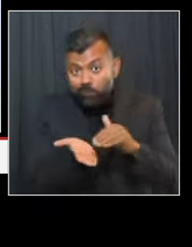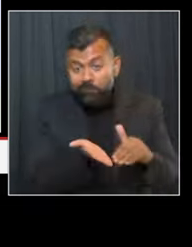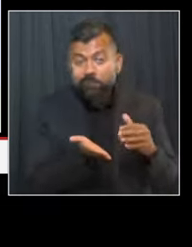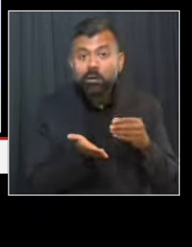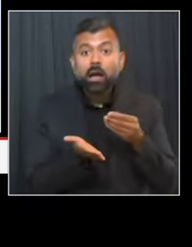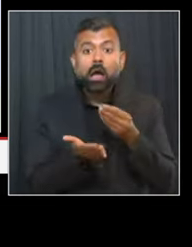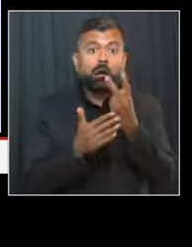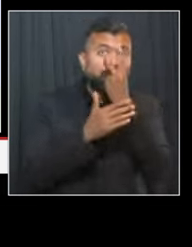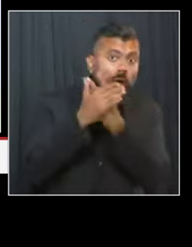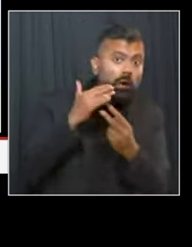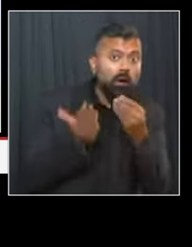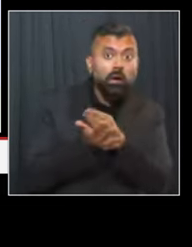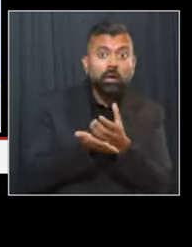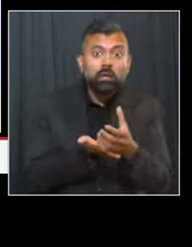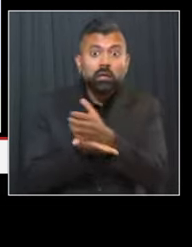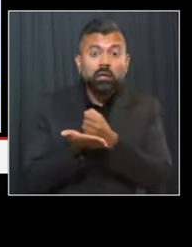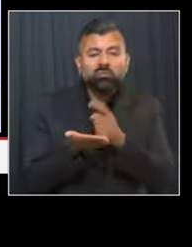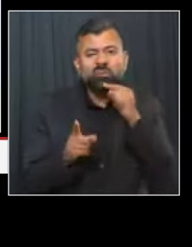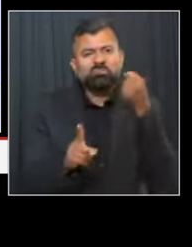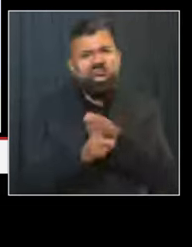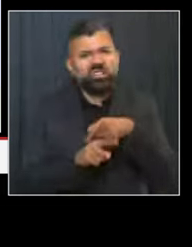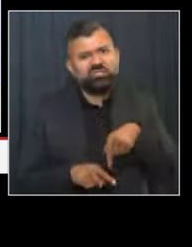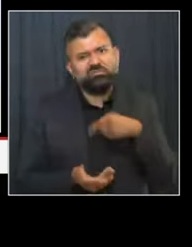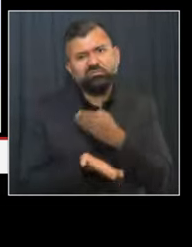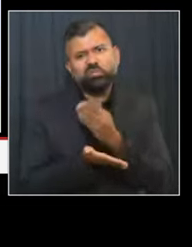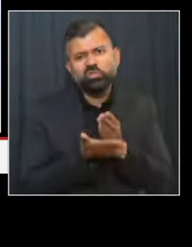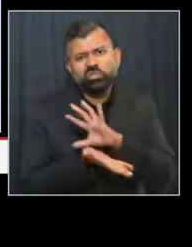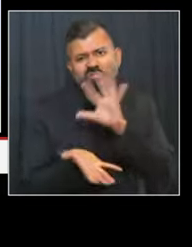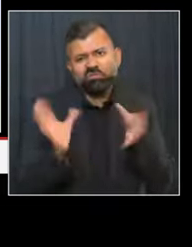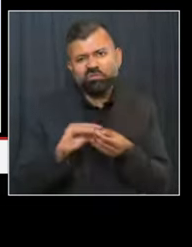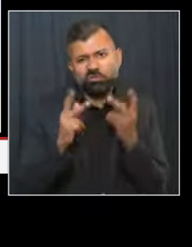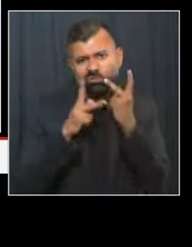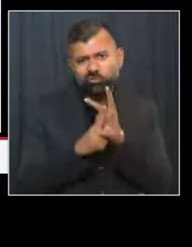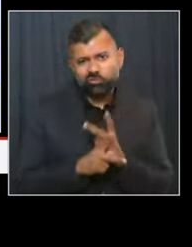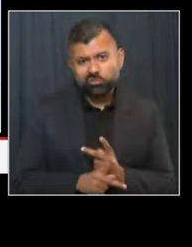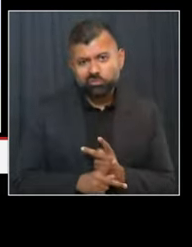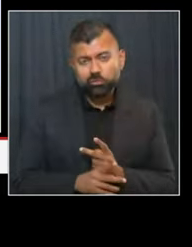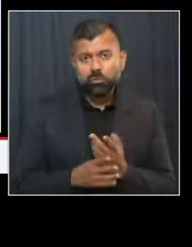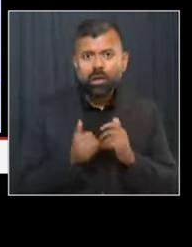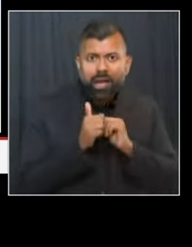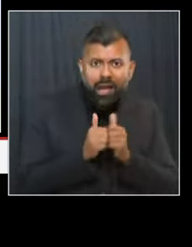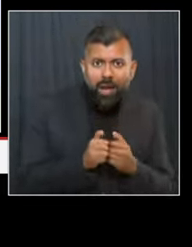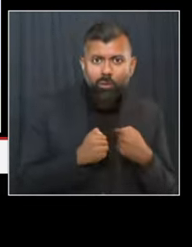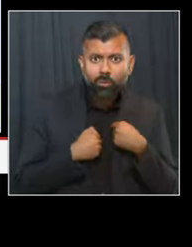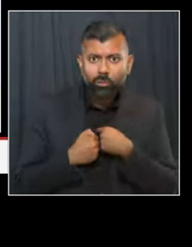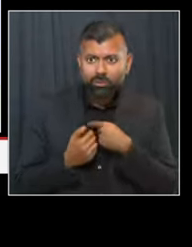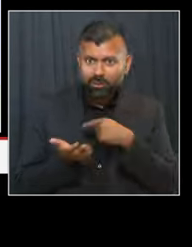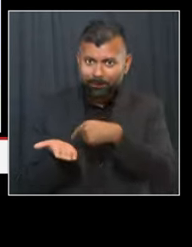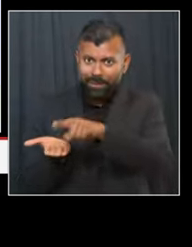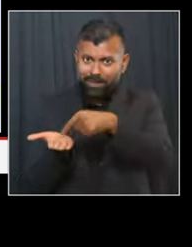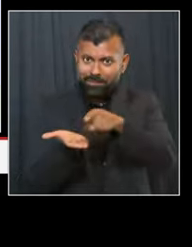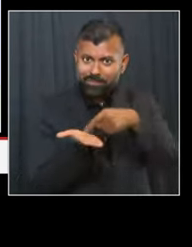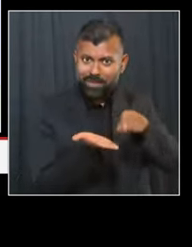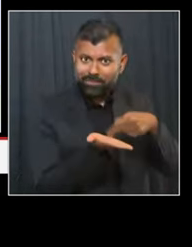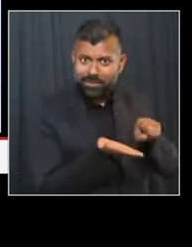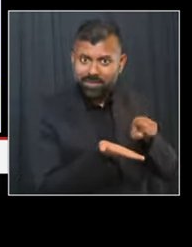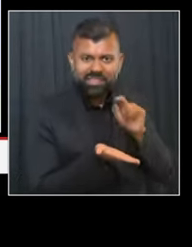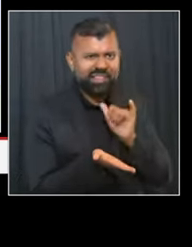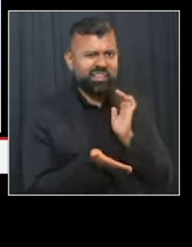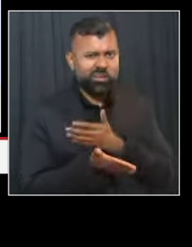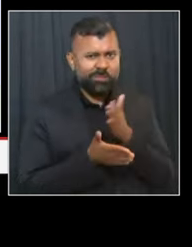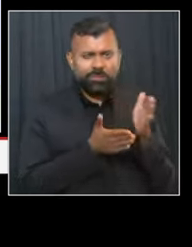not practically have been funding in the workforce investment to be able to pay out. It allows for us to begin more realistically negotiating for 26 and